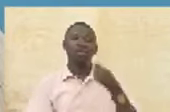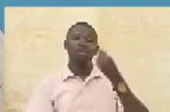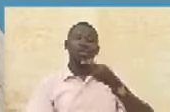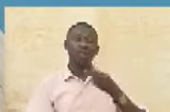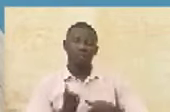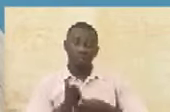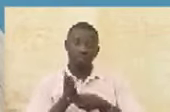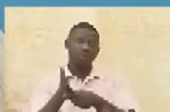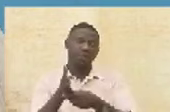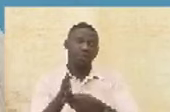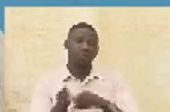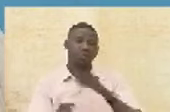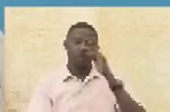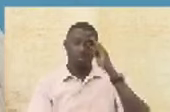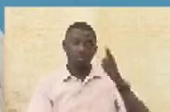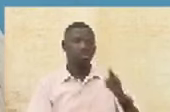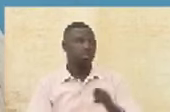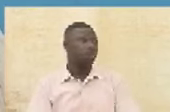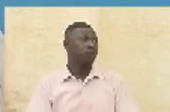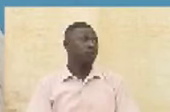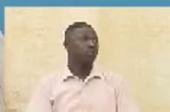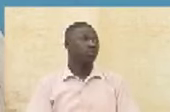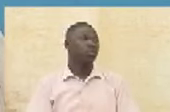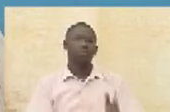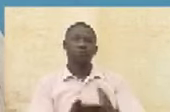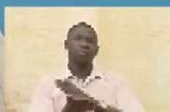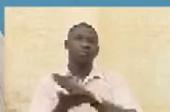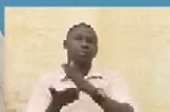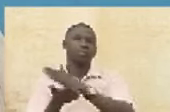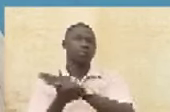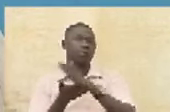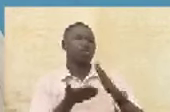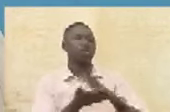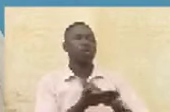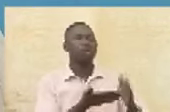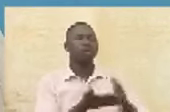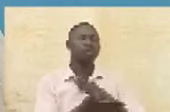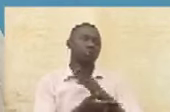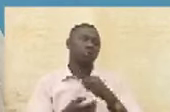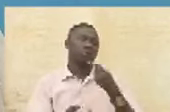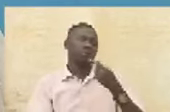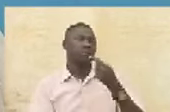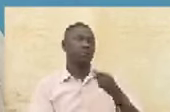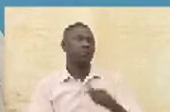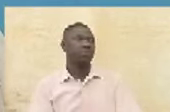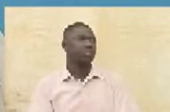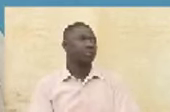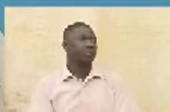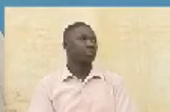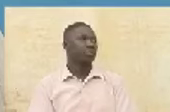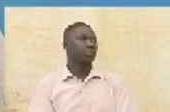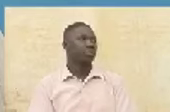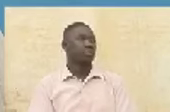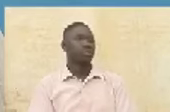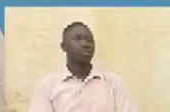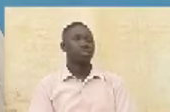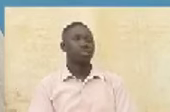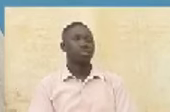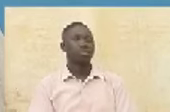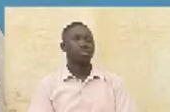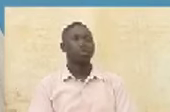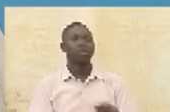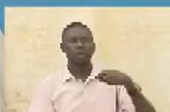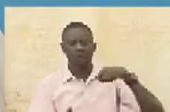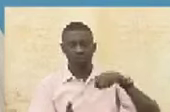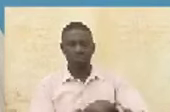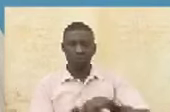the alkali's place. Kasa jangjandi sata wot. Saying that let him distribute it in the village. Ngatei. We